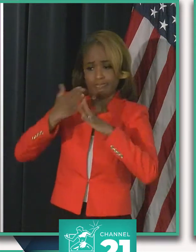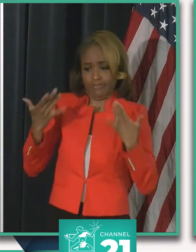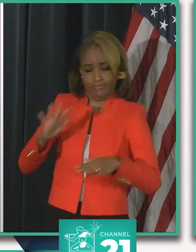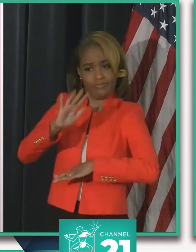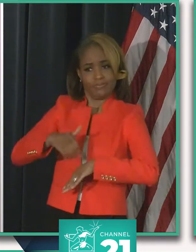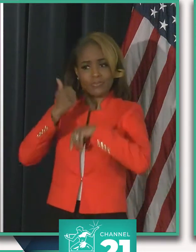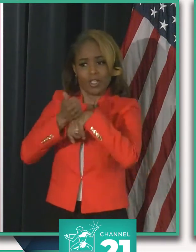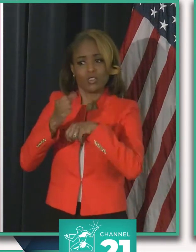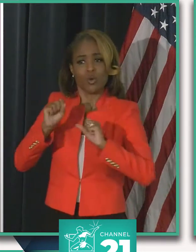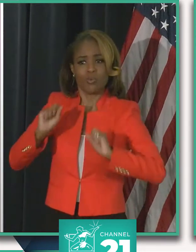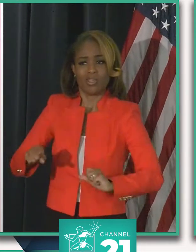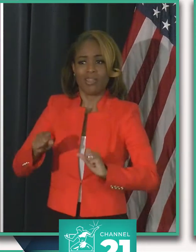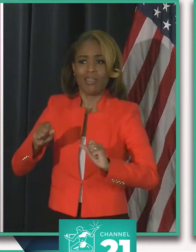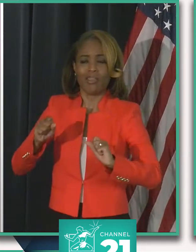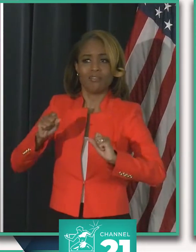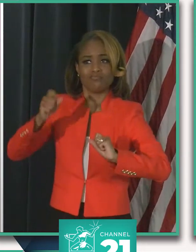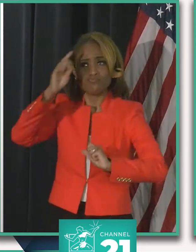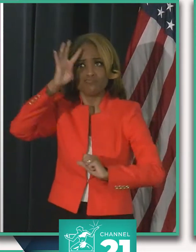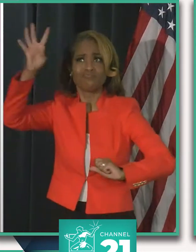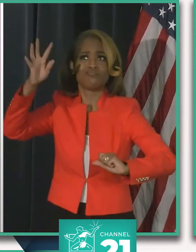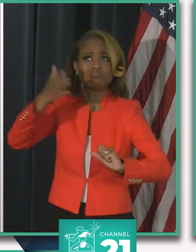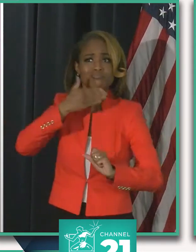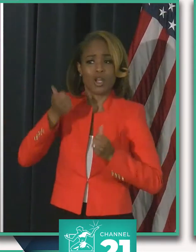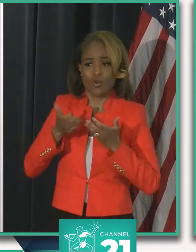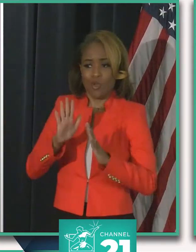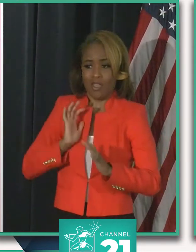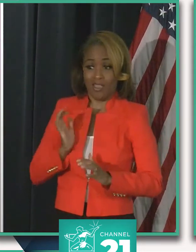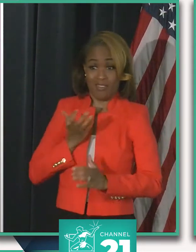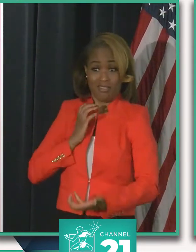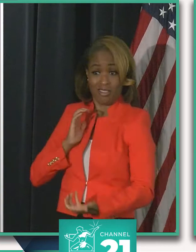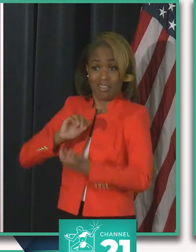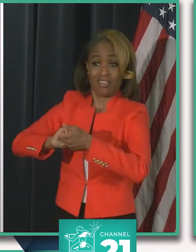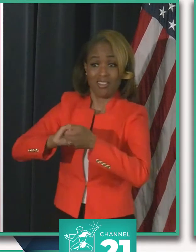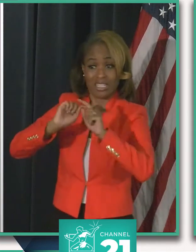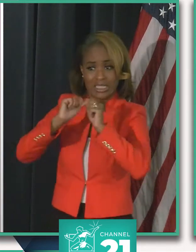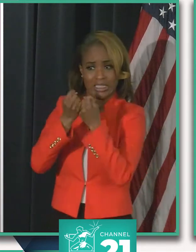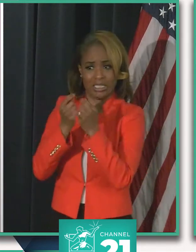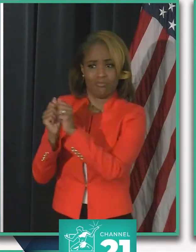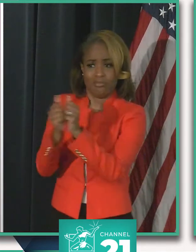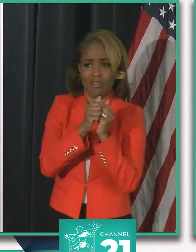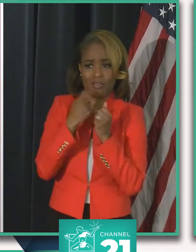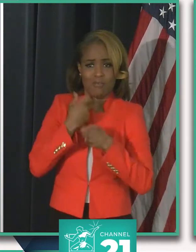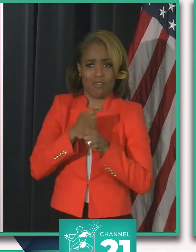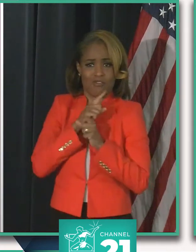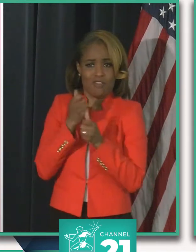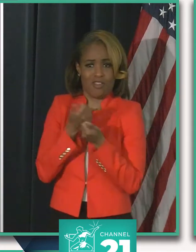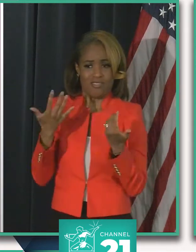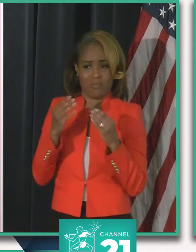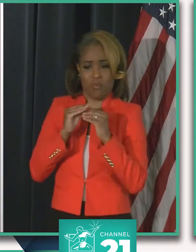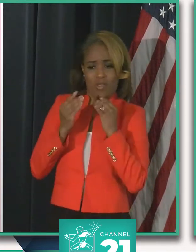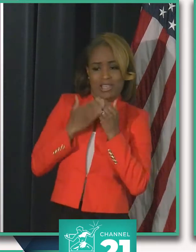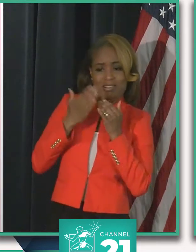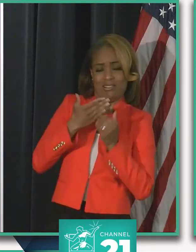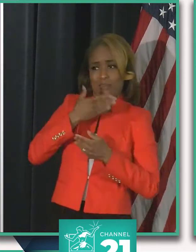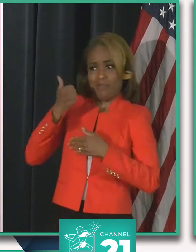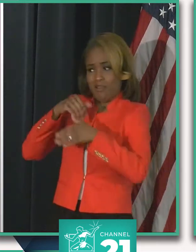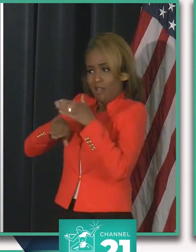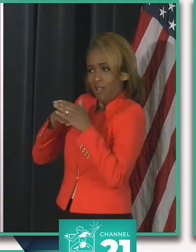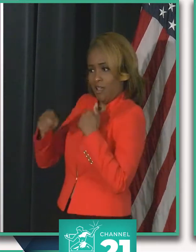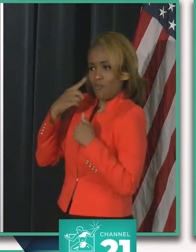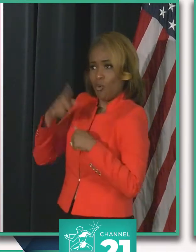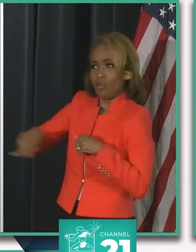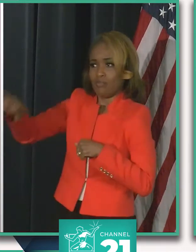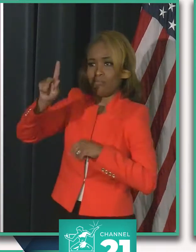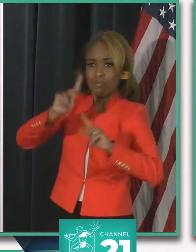so that we could come up with a better way to put our team together with yours to make all these have easier and better access for the citizens of